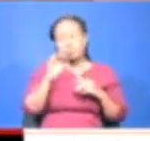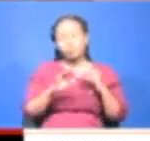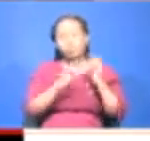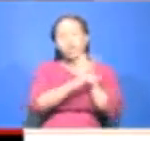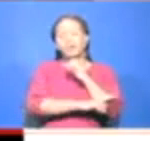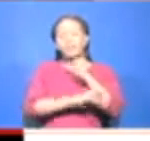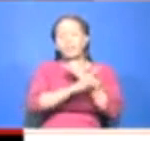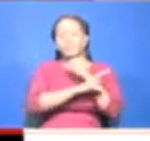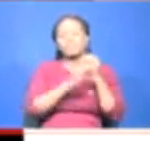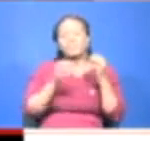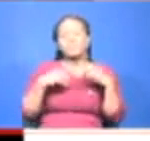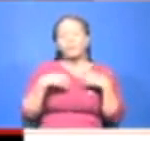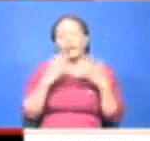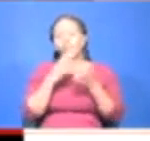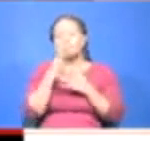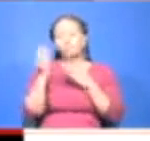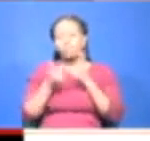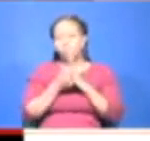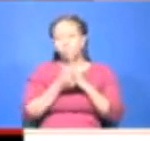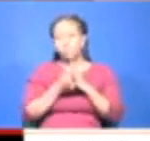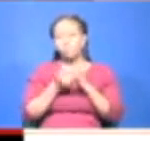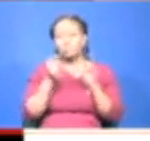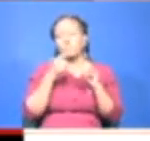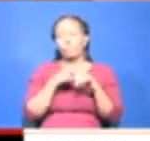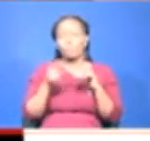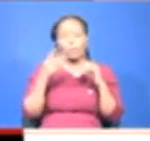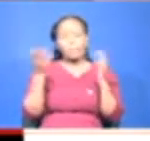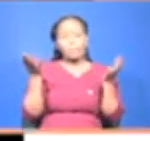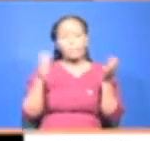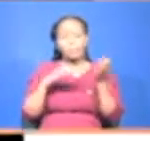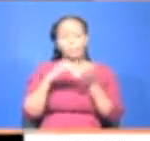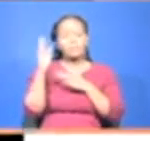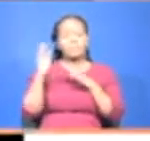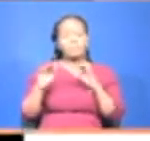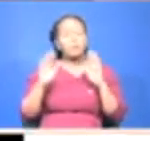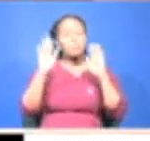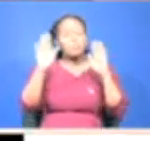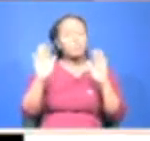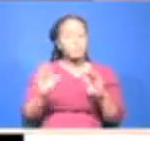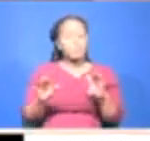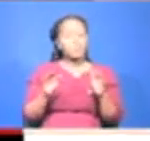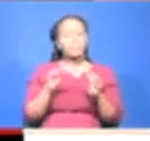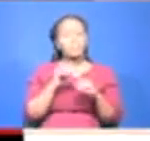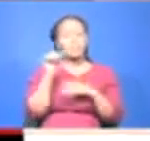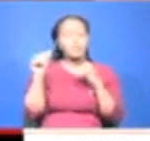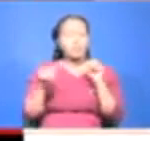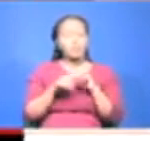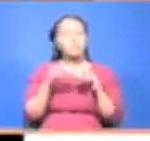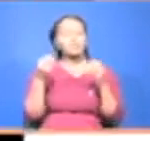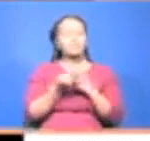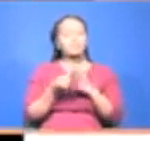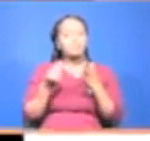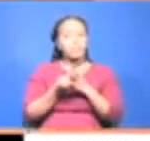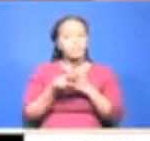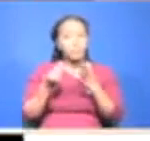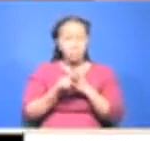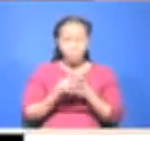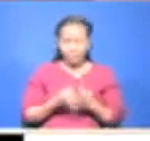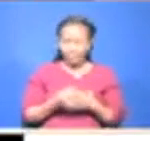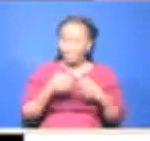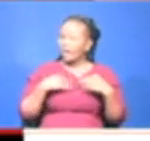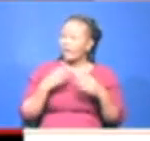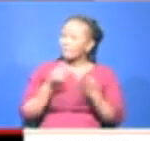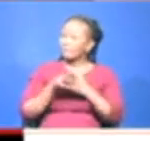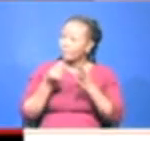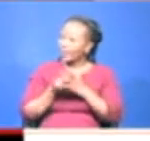things to take pride in. And the third, but most important, is that there's money to be made in it. And this is how you can make it. There's money to be made.